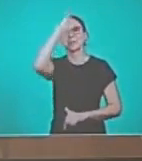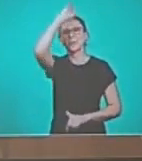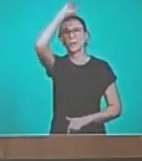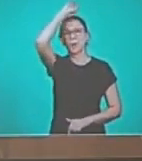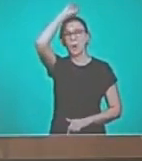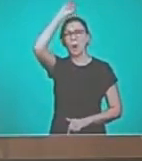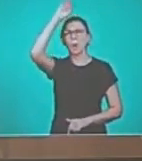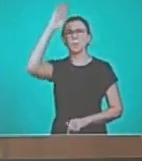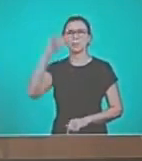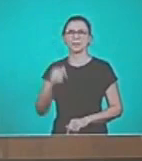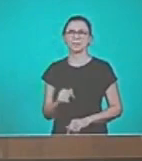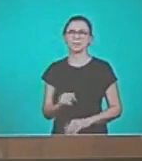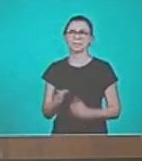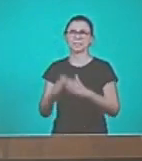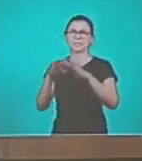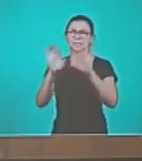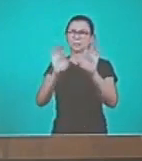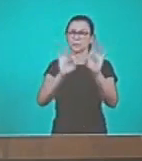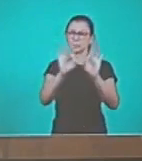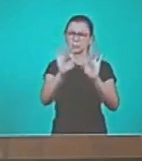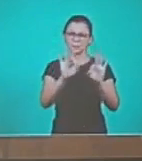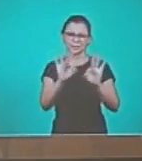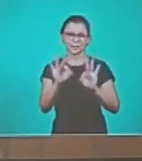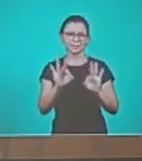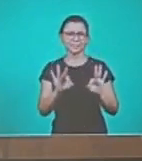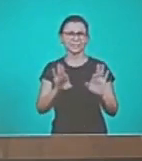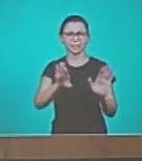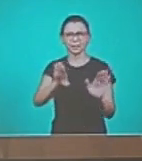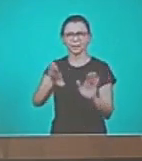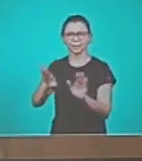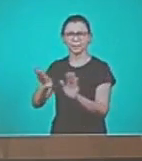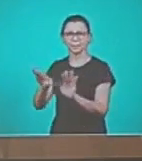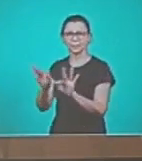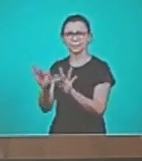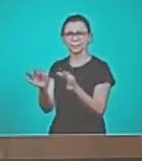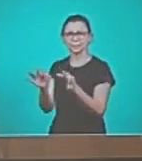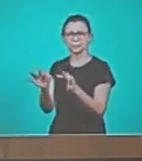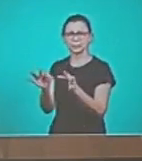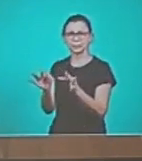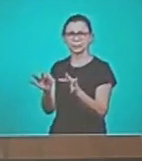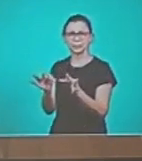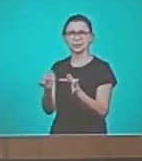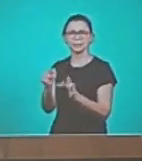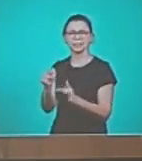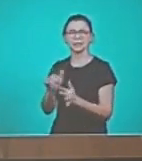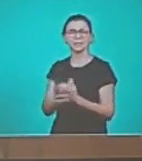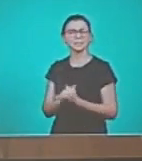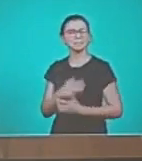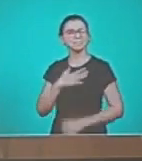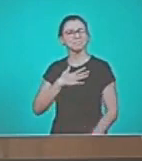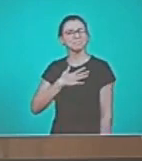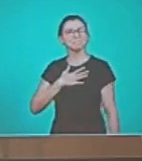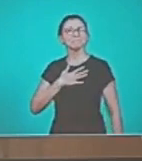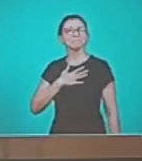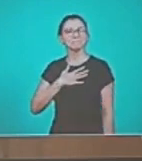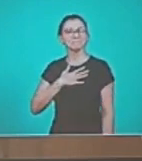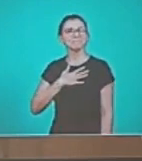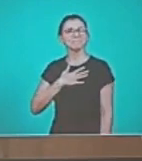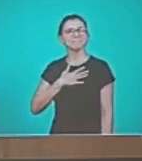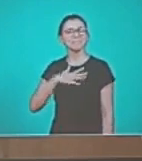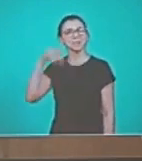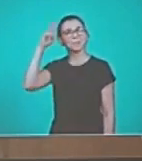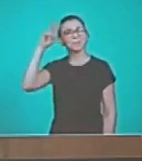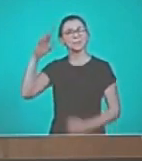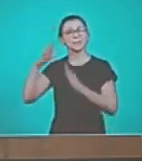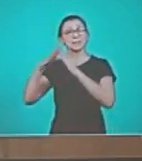Rome, a church very well organized in a little corner there, in a specific place. And my brethren, I remember